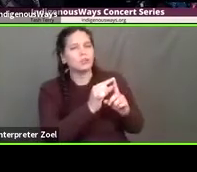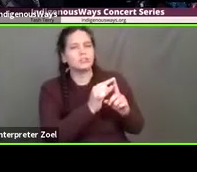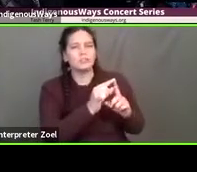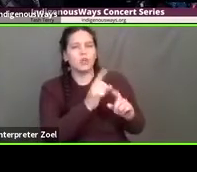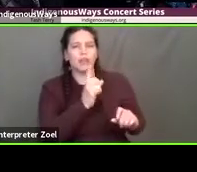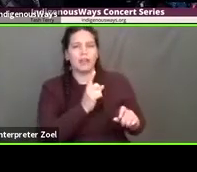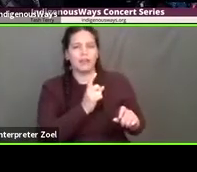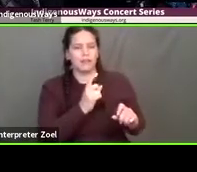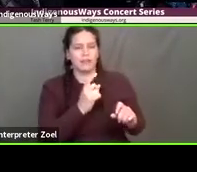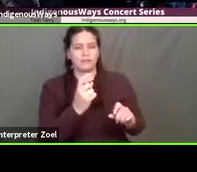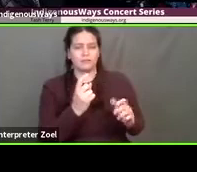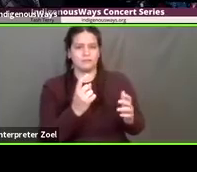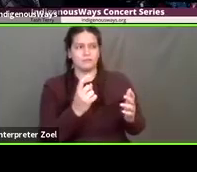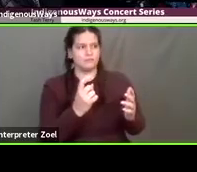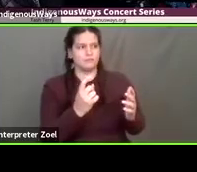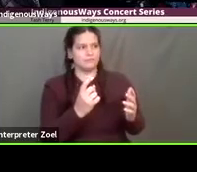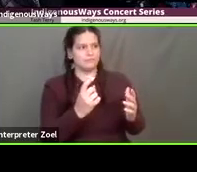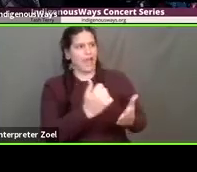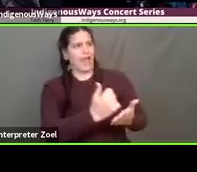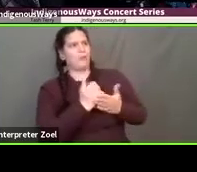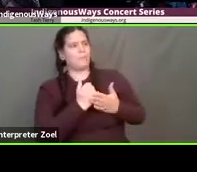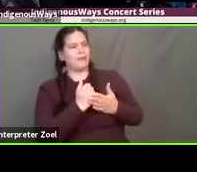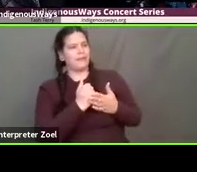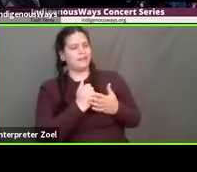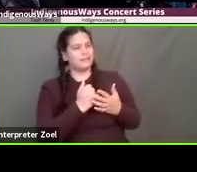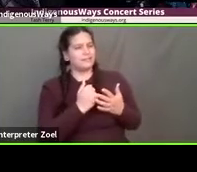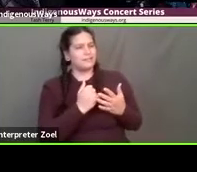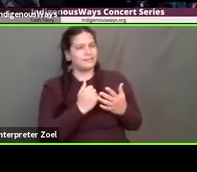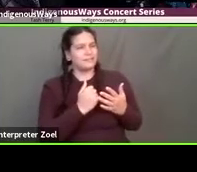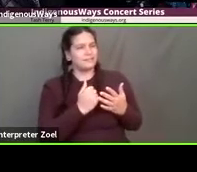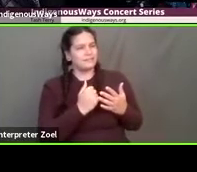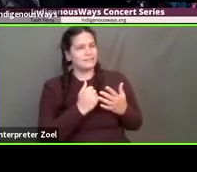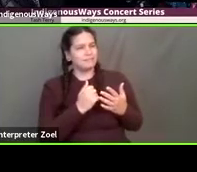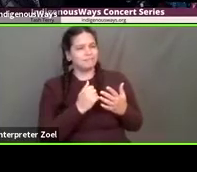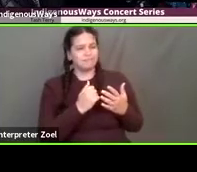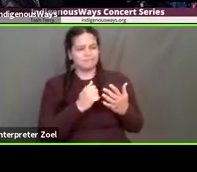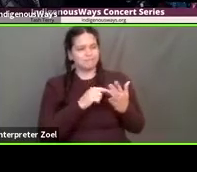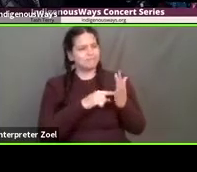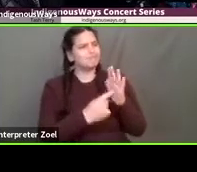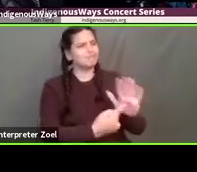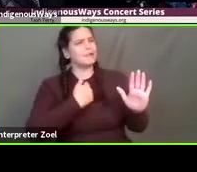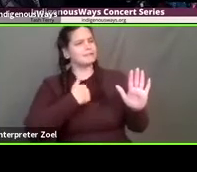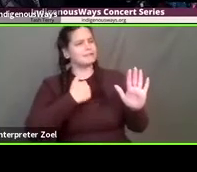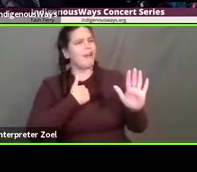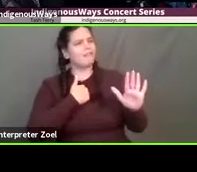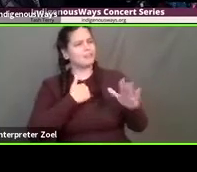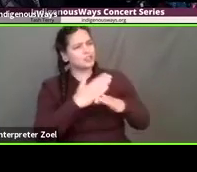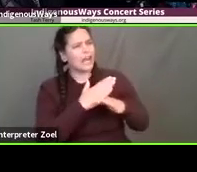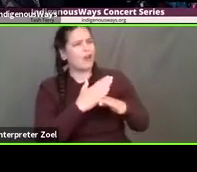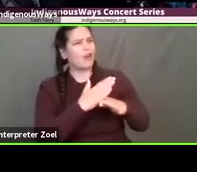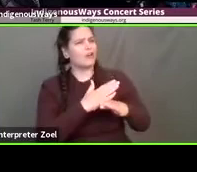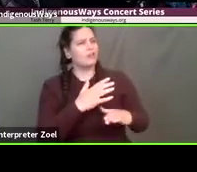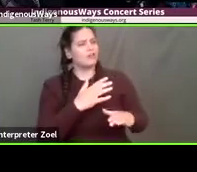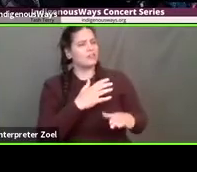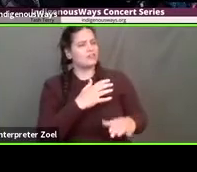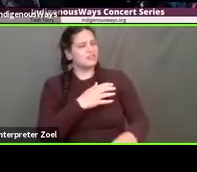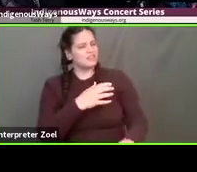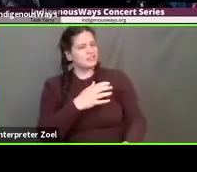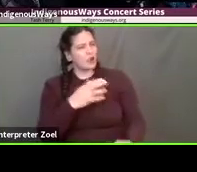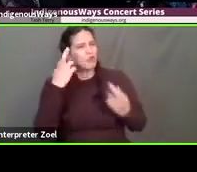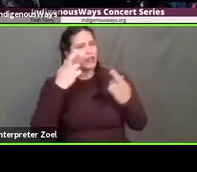being myself and keep sharing, and we empower each other, we give each other gifts. And